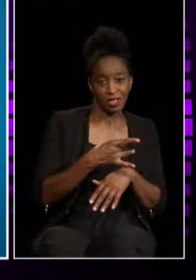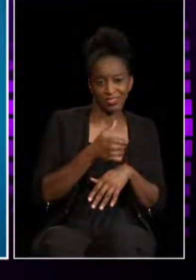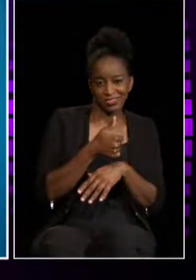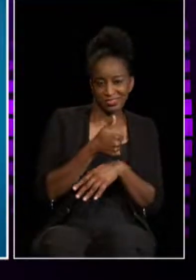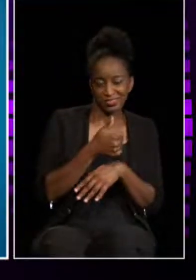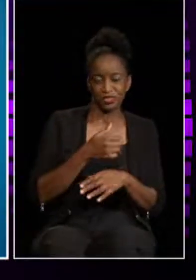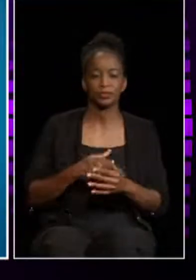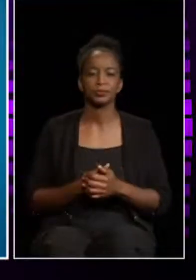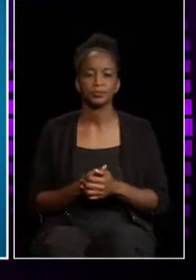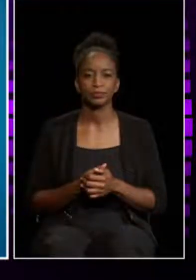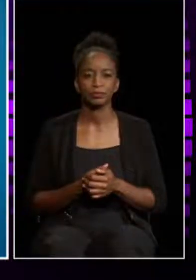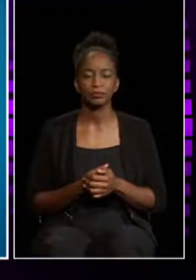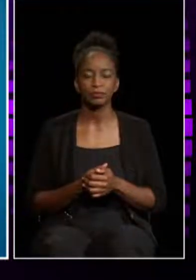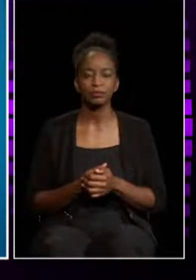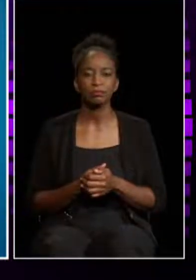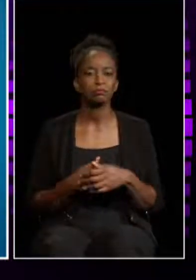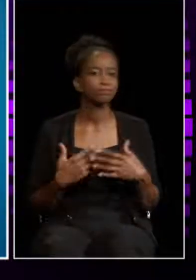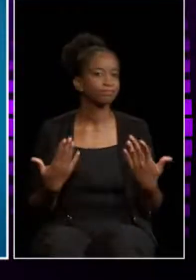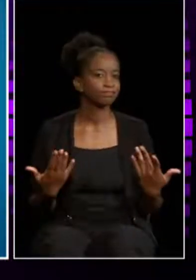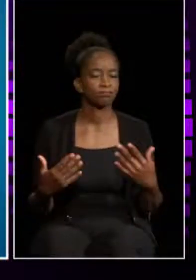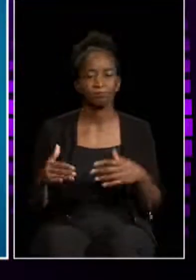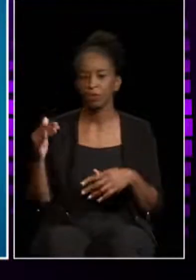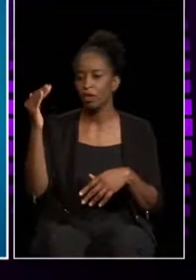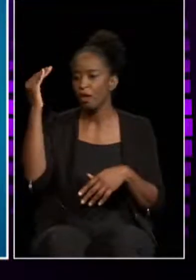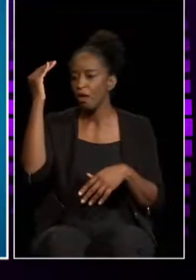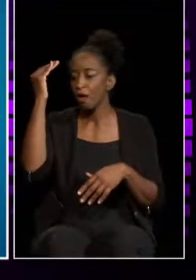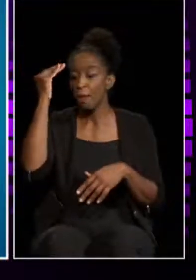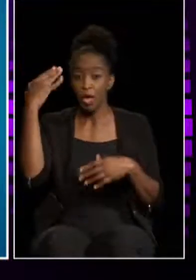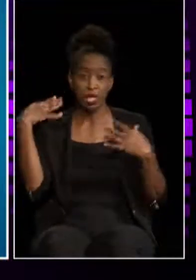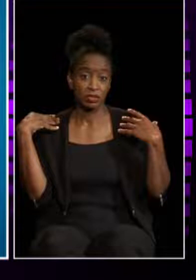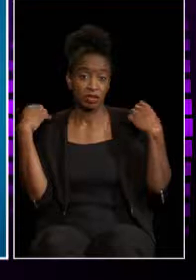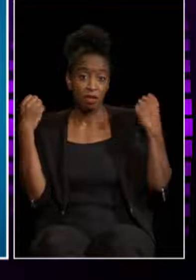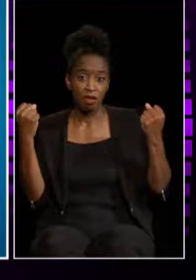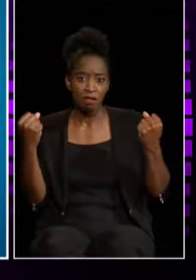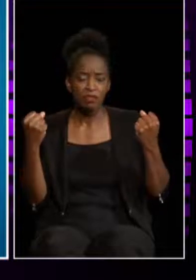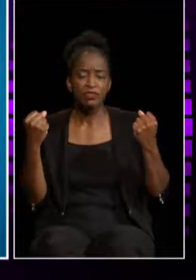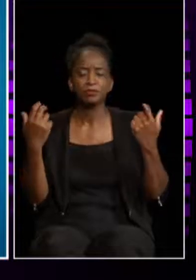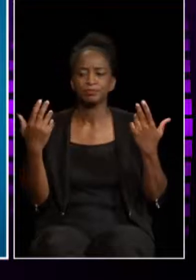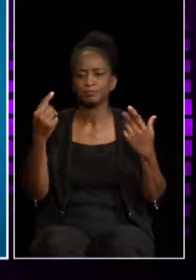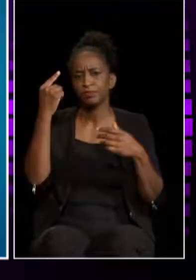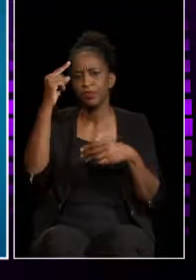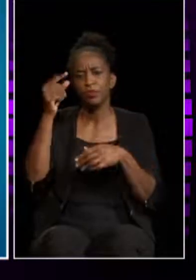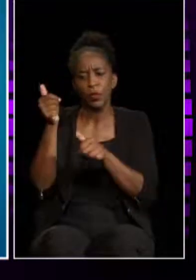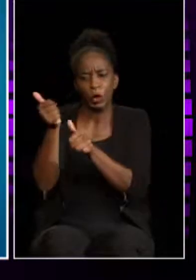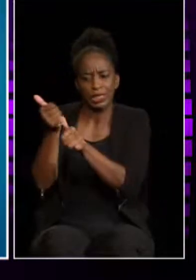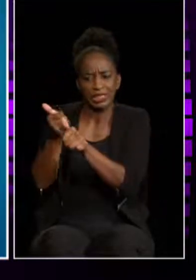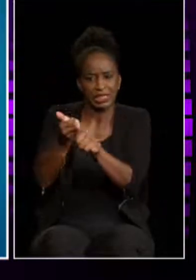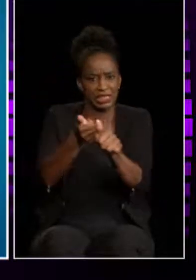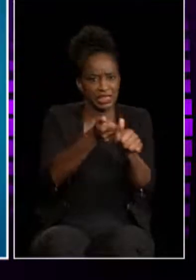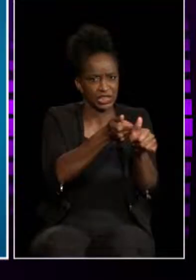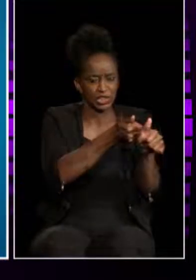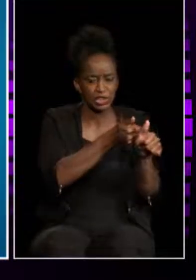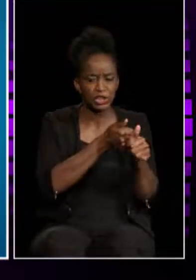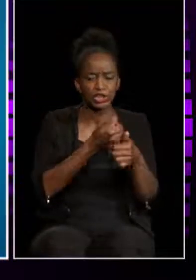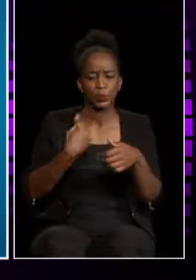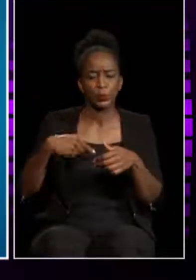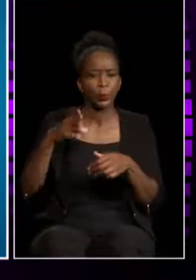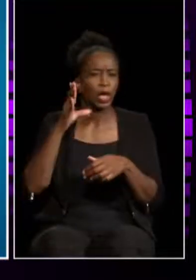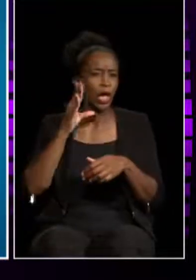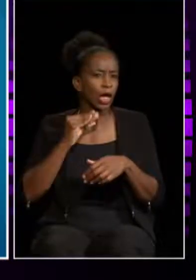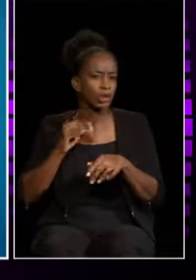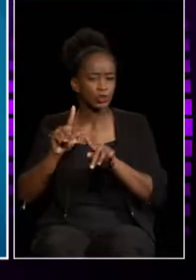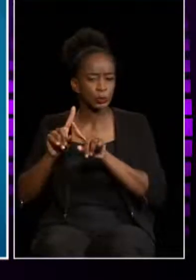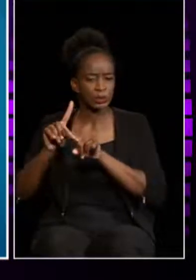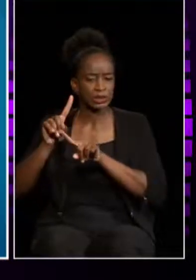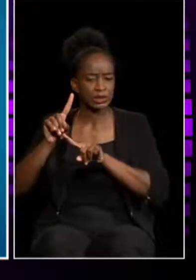have different stories. We all have things that we have encountered personally. And for me, mental health is something that I personally did